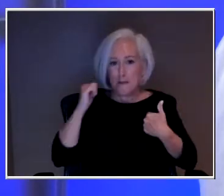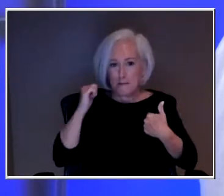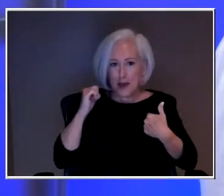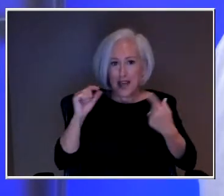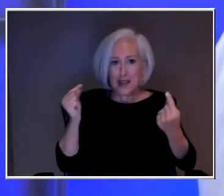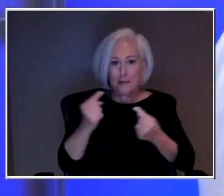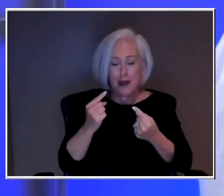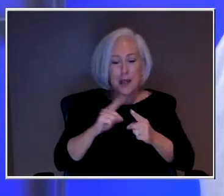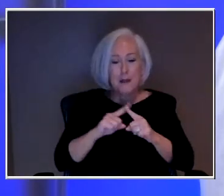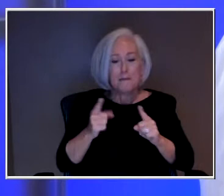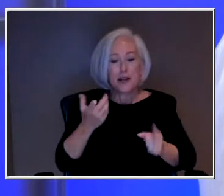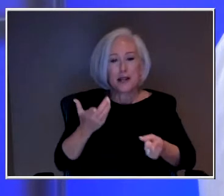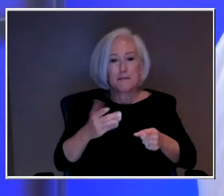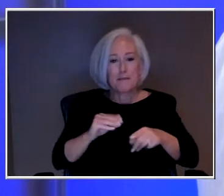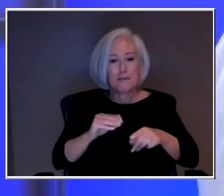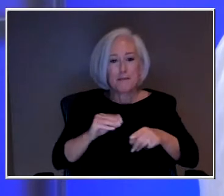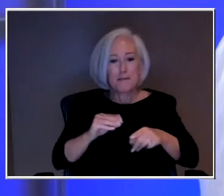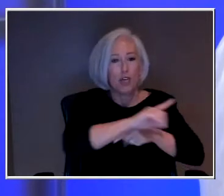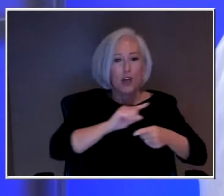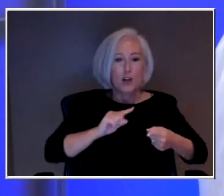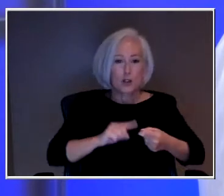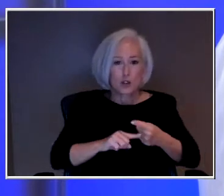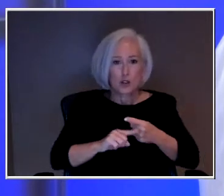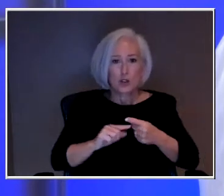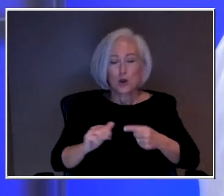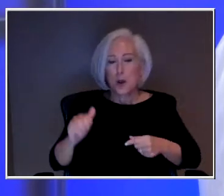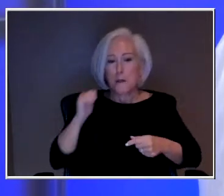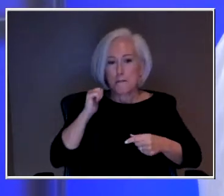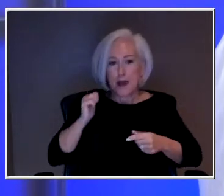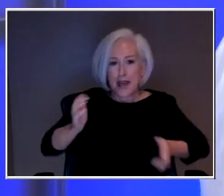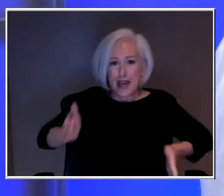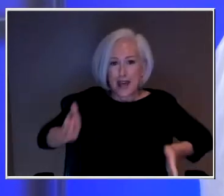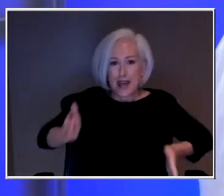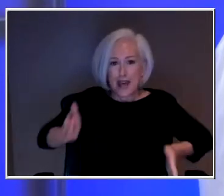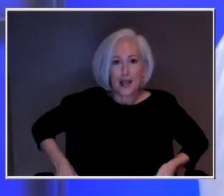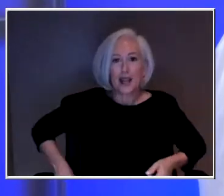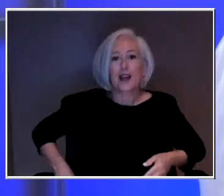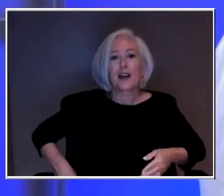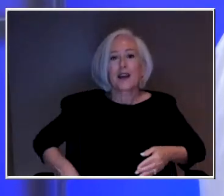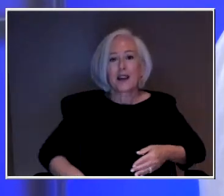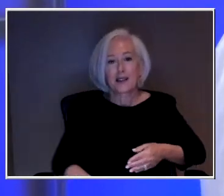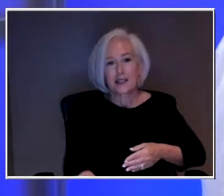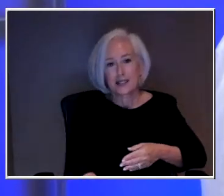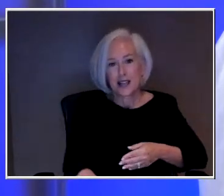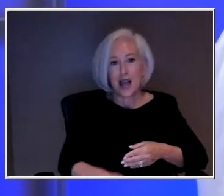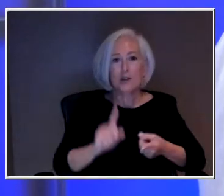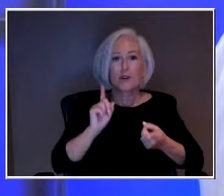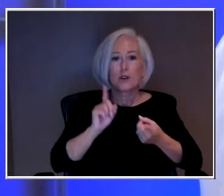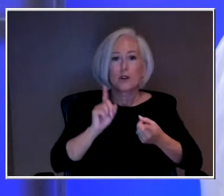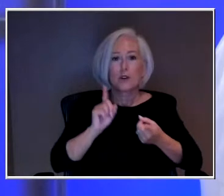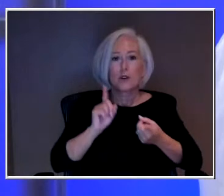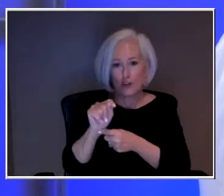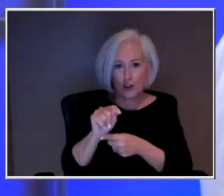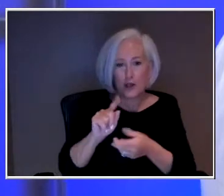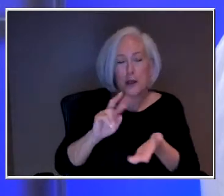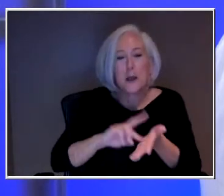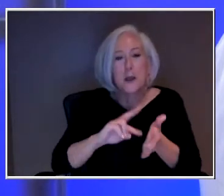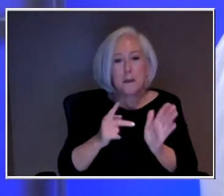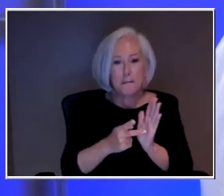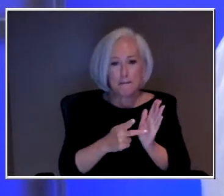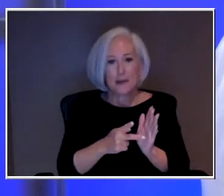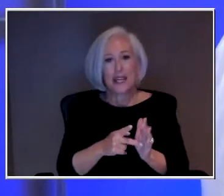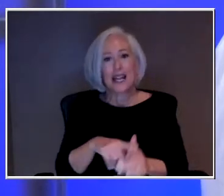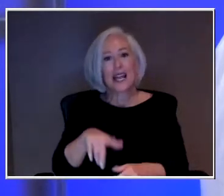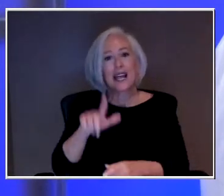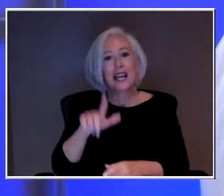is typically back, buttock, lateral hip, anterior thigh, over the knee, down to the foot. And so when a nerve in the neck is